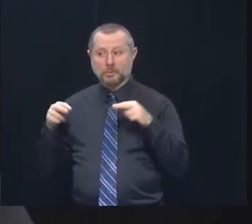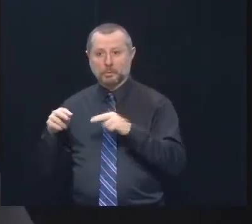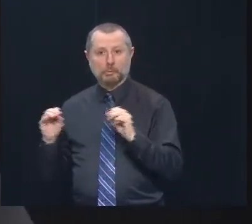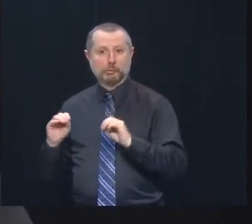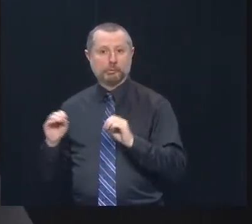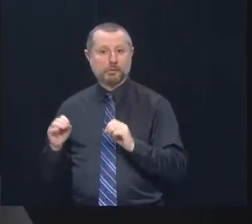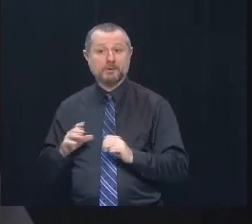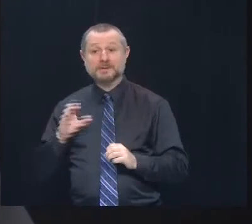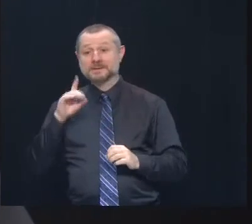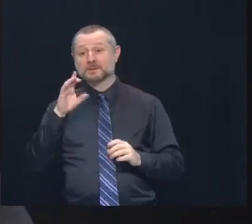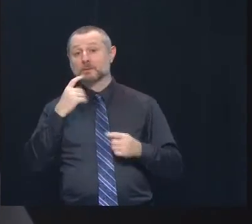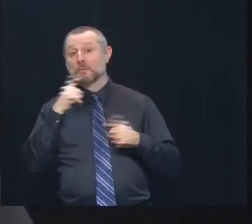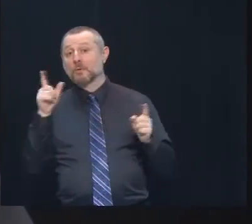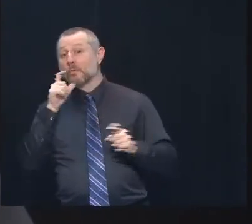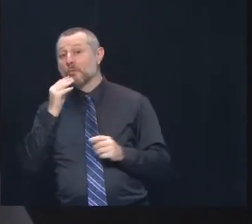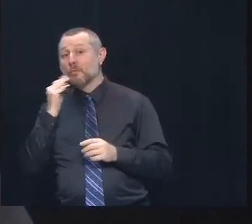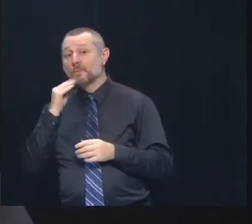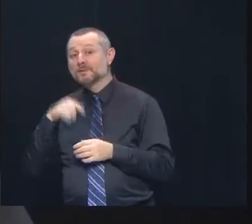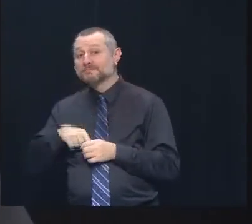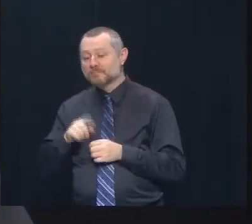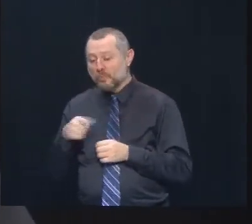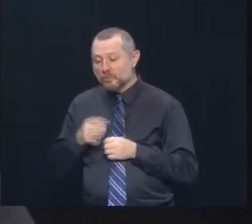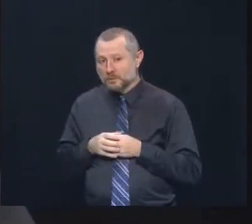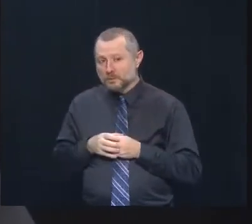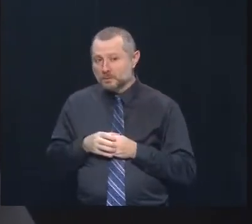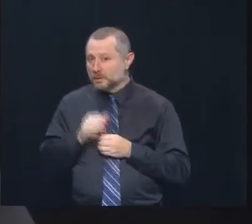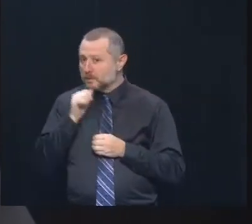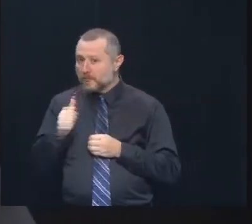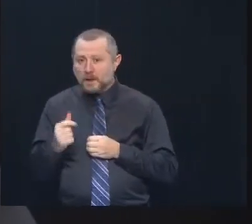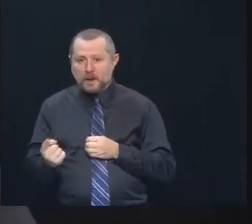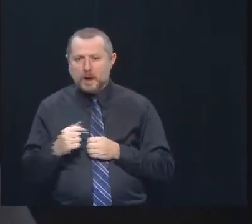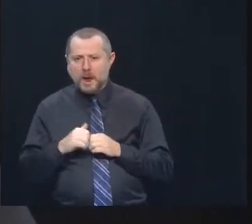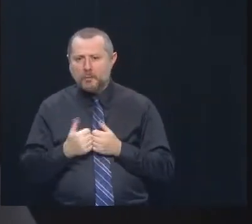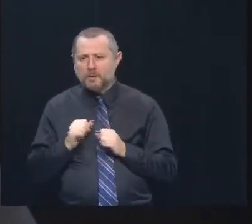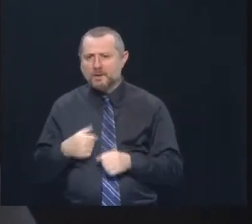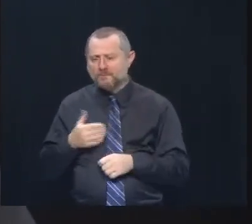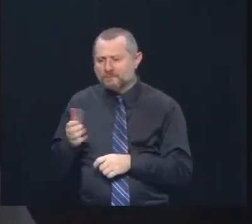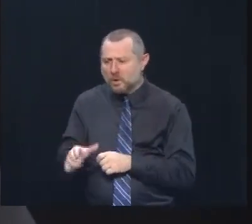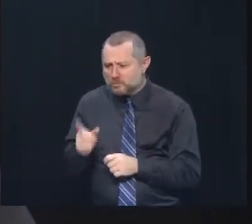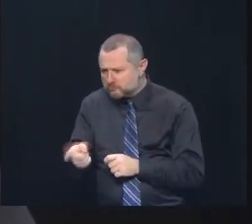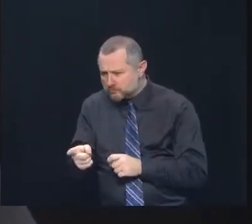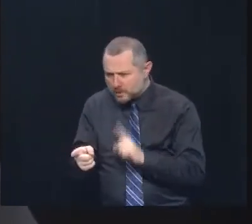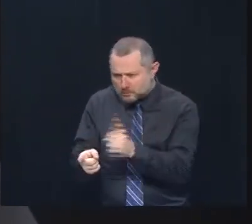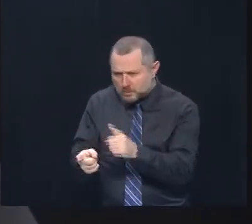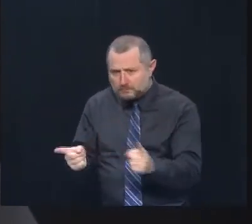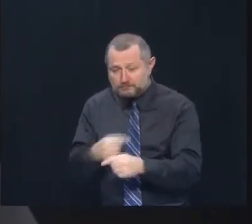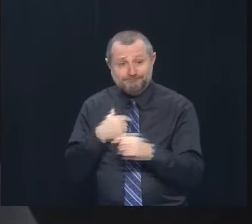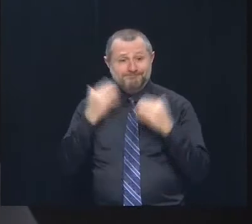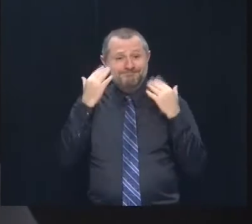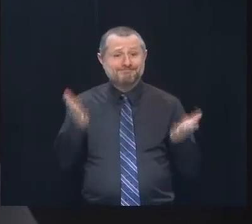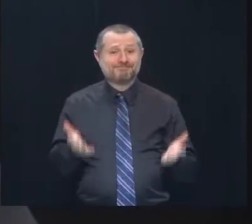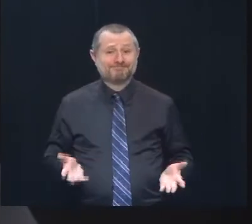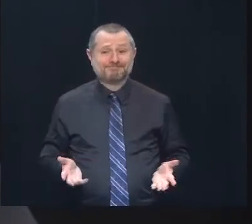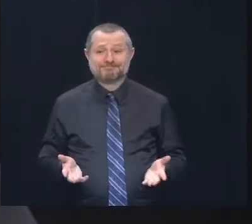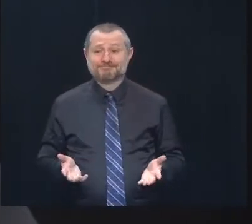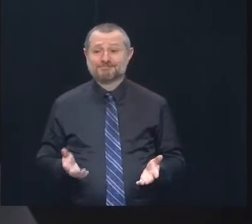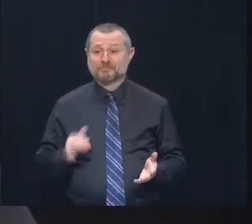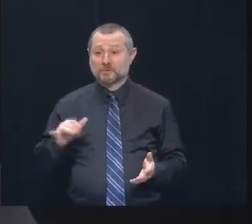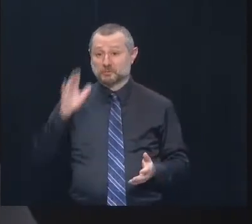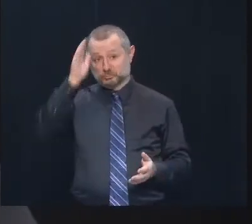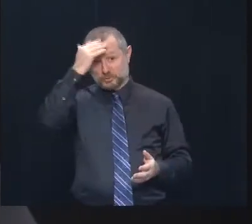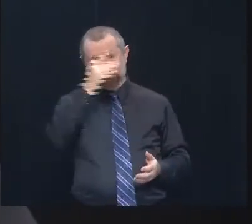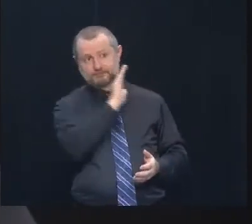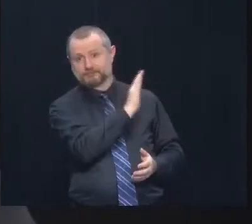household. How would you ever enforce that? I don't know. That's Donald Trump. Joe